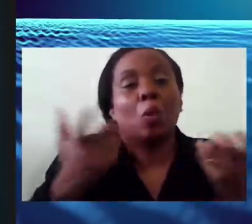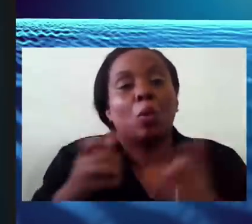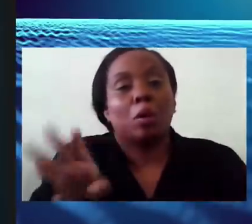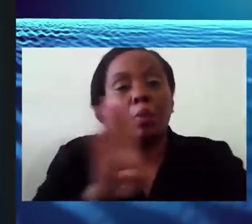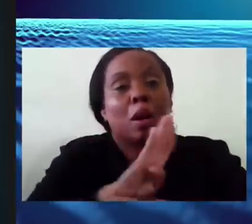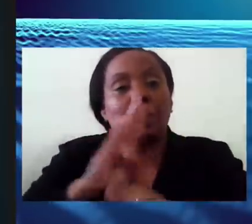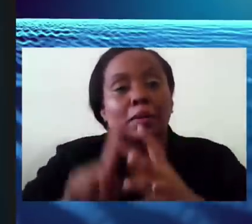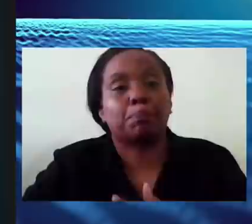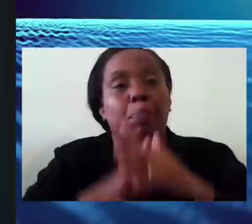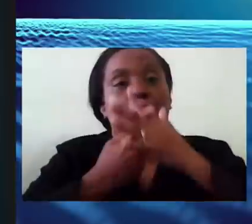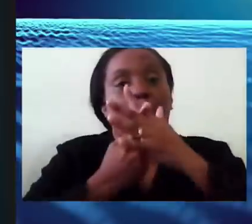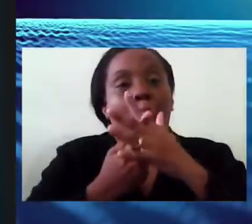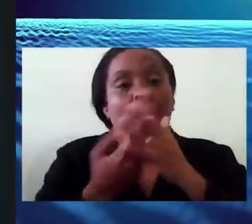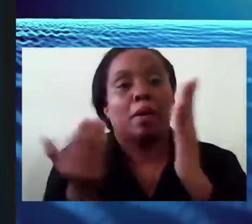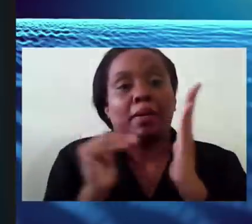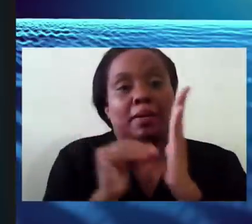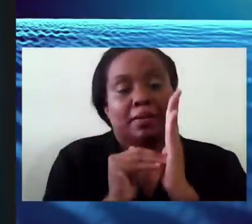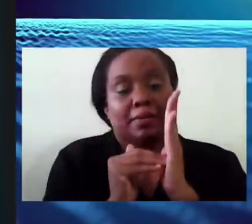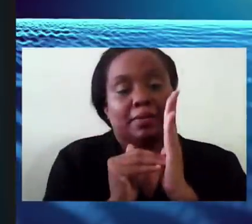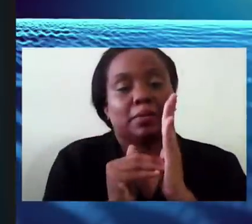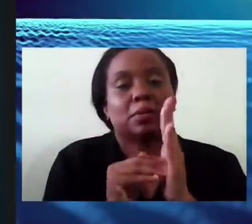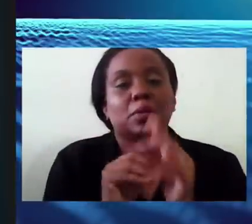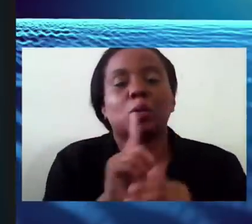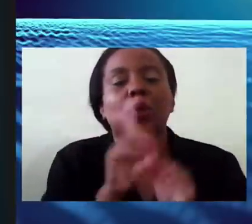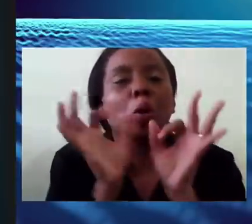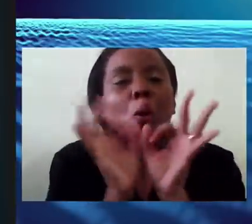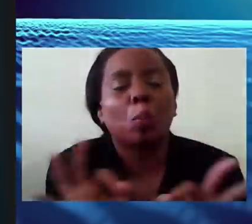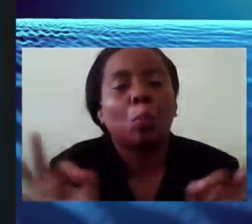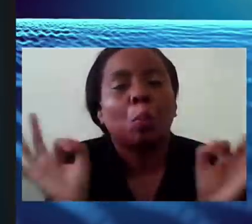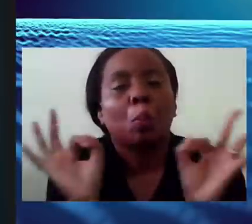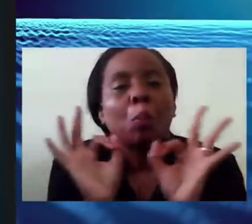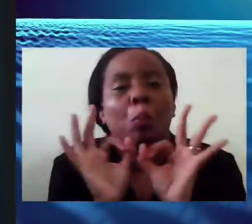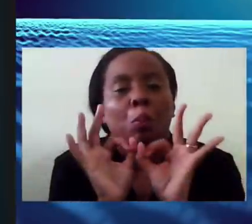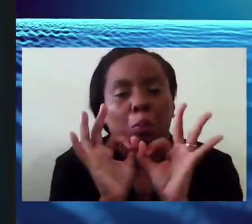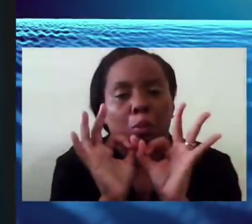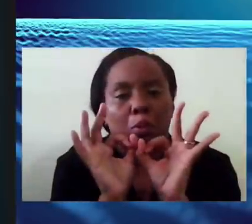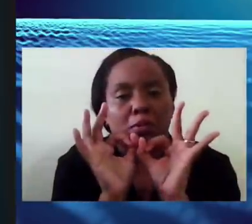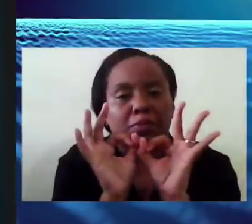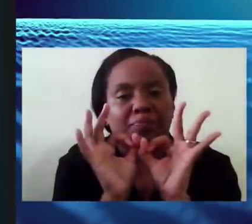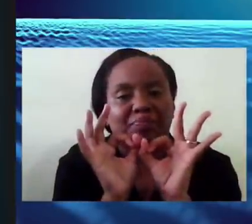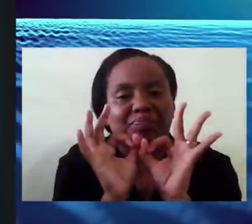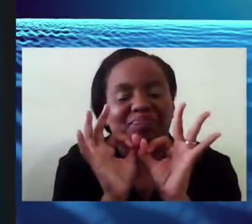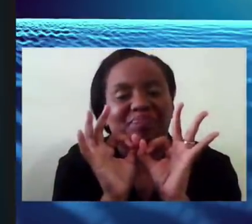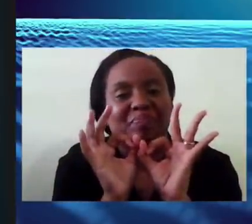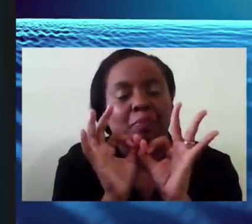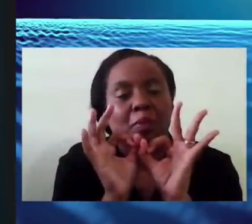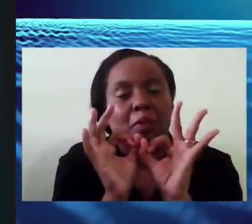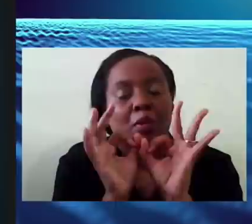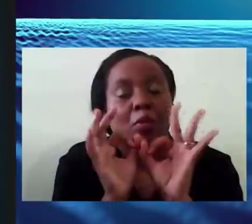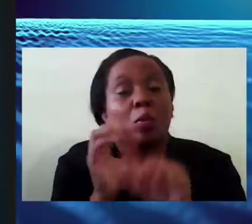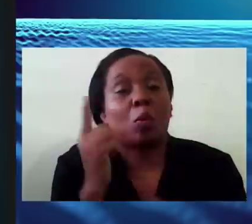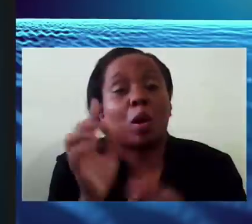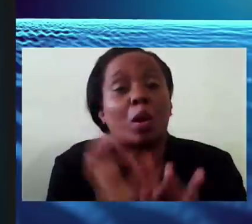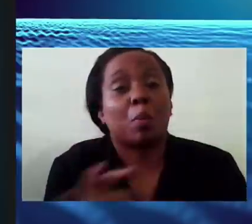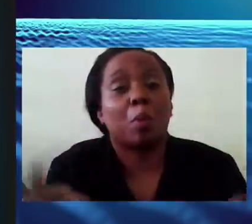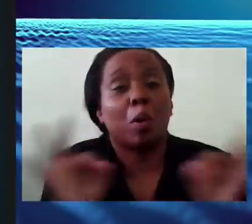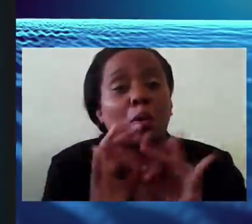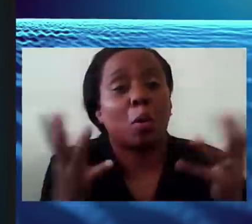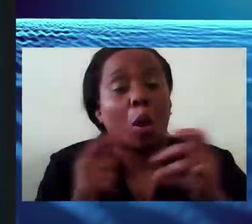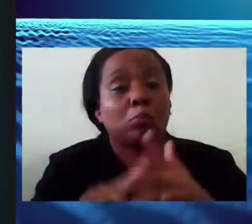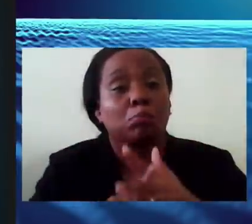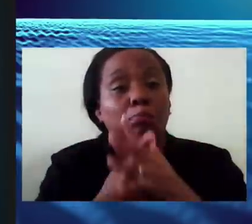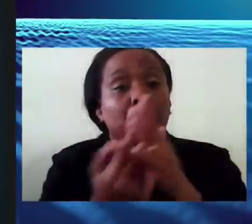critical installations that we are trying to get back on track is the airport. And that's for a number of